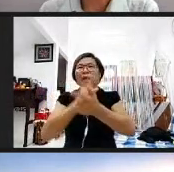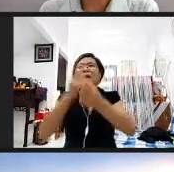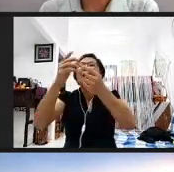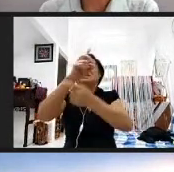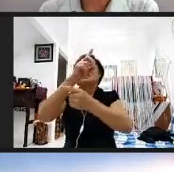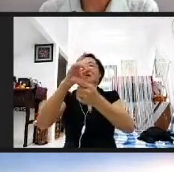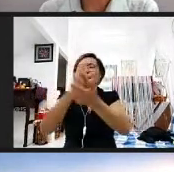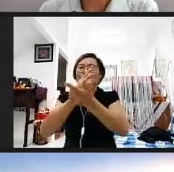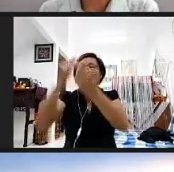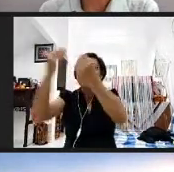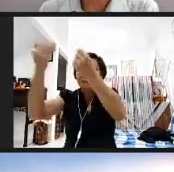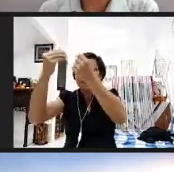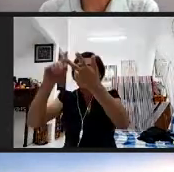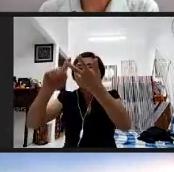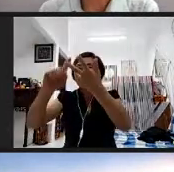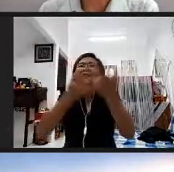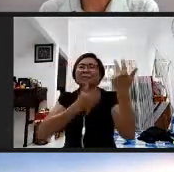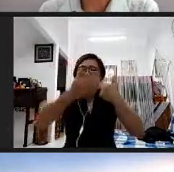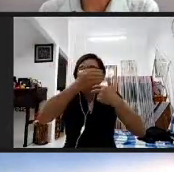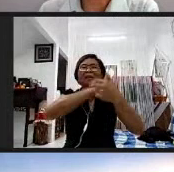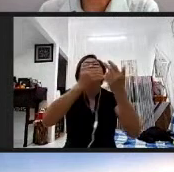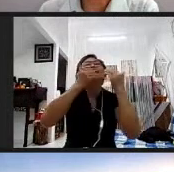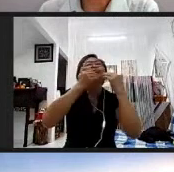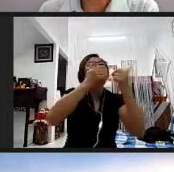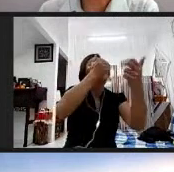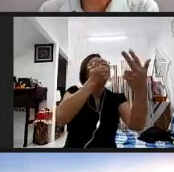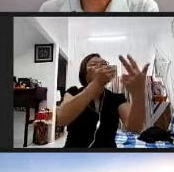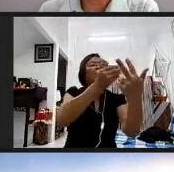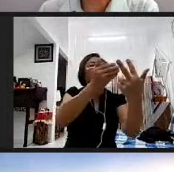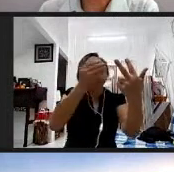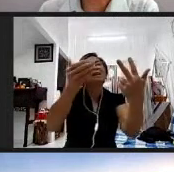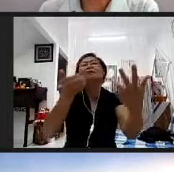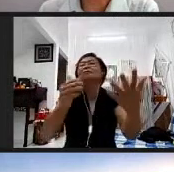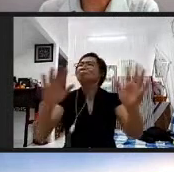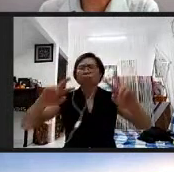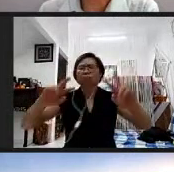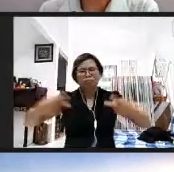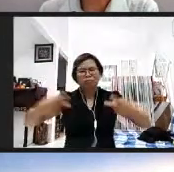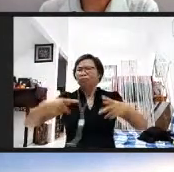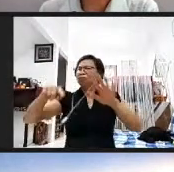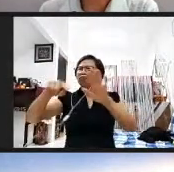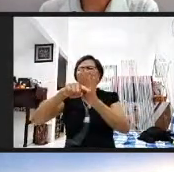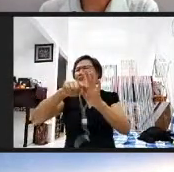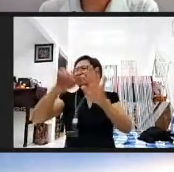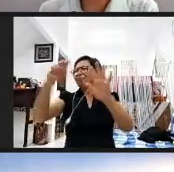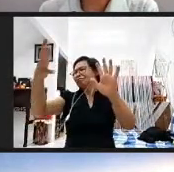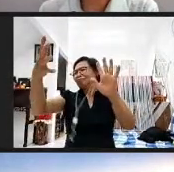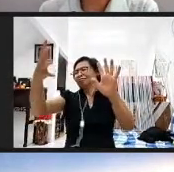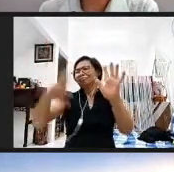and conditions that somehow it didn't affect me too badly. Yeah.